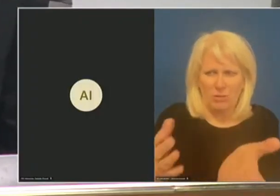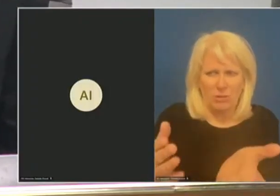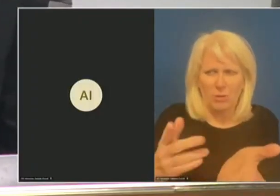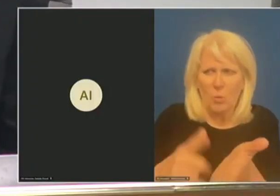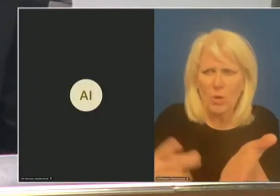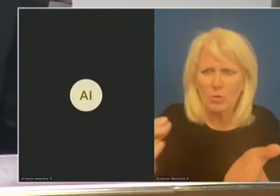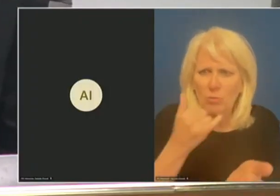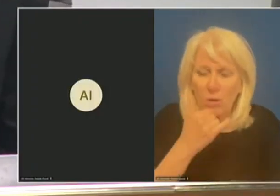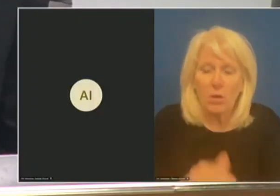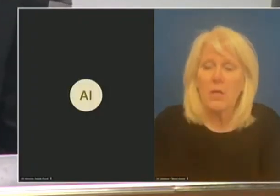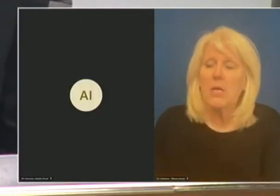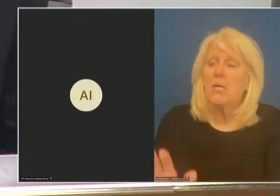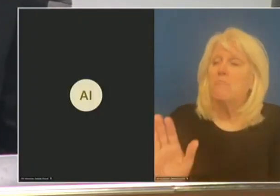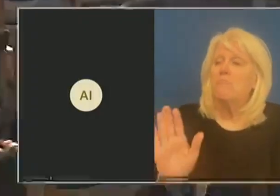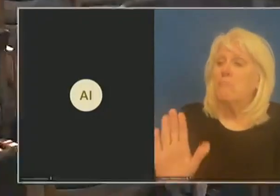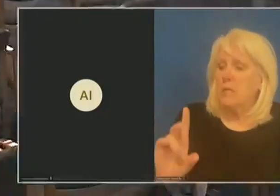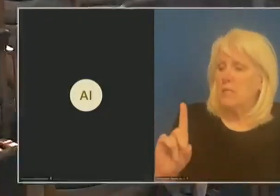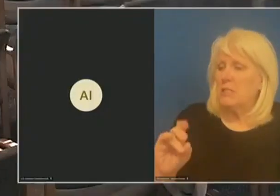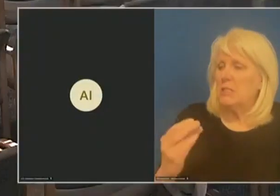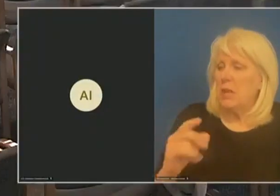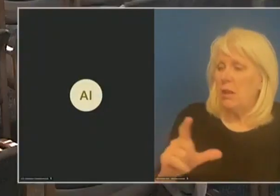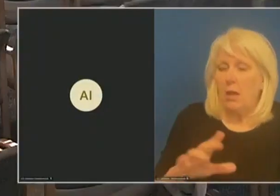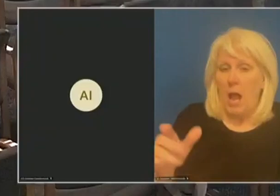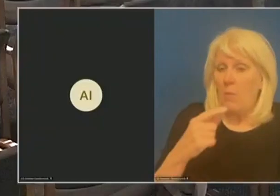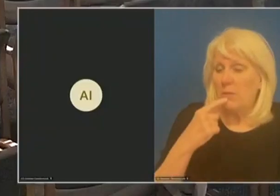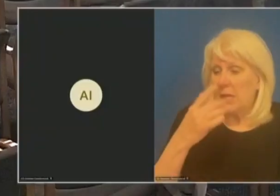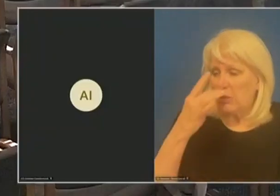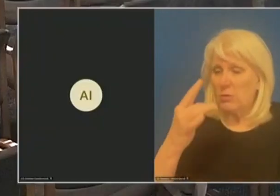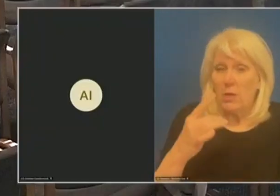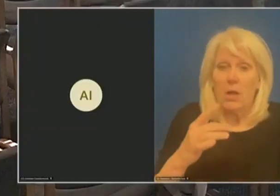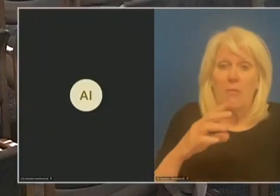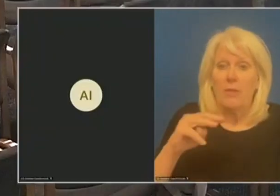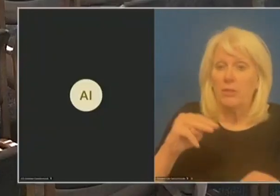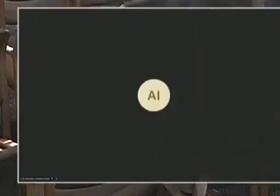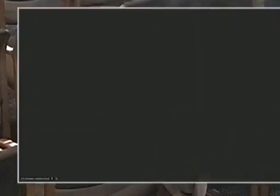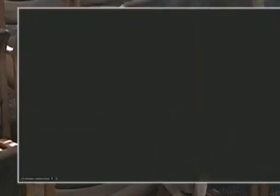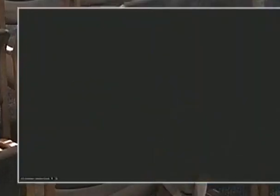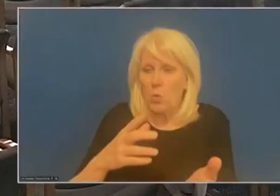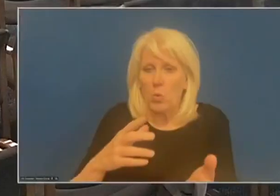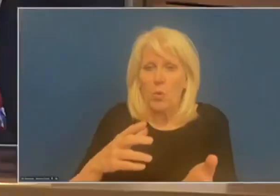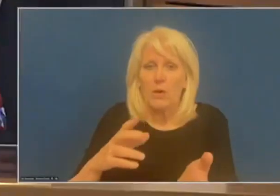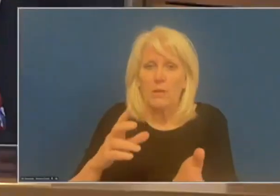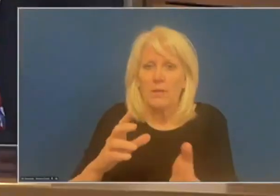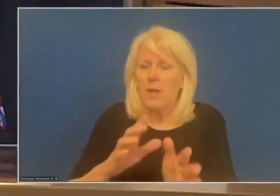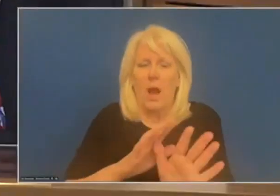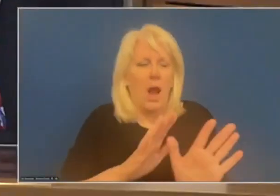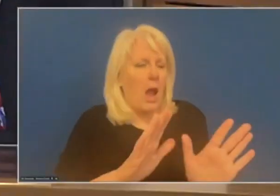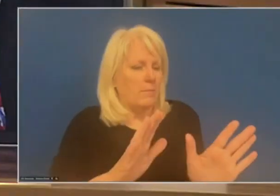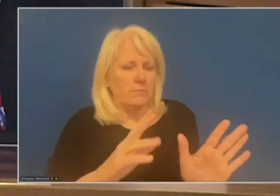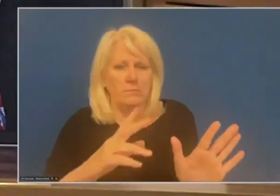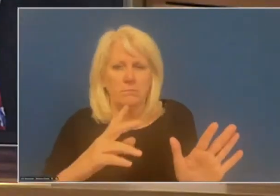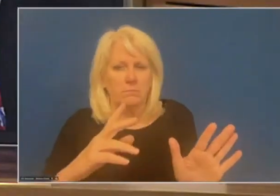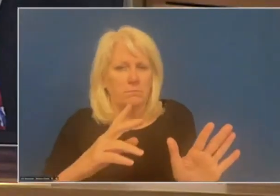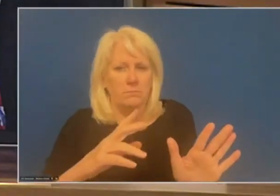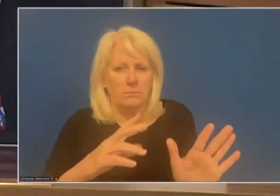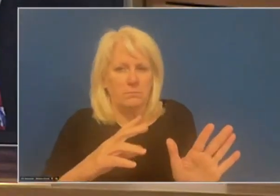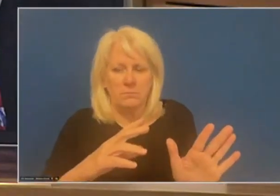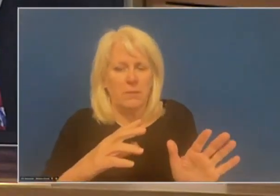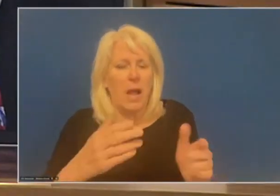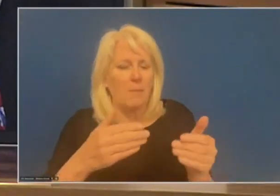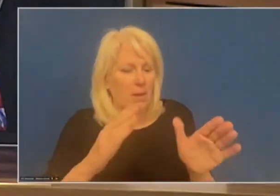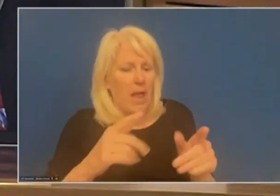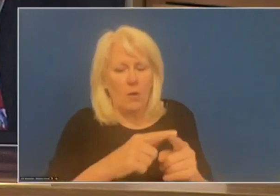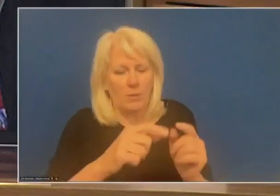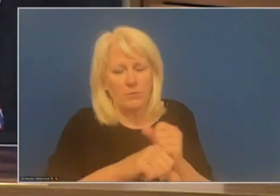it's interesting because I would say the doctor who inserted those. Allowing it because he's going that's fine. here, so I'm going with it. The doctor